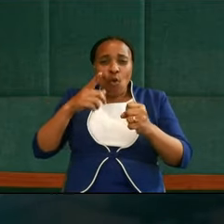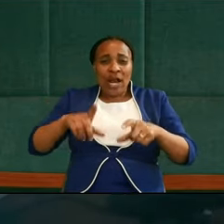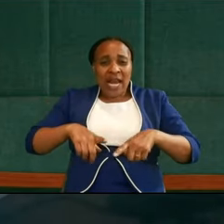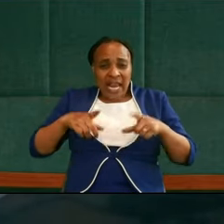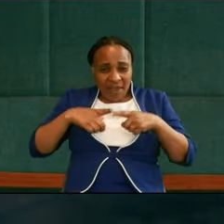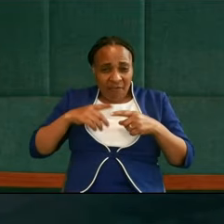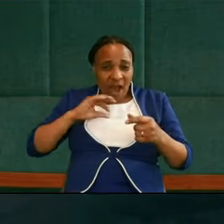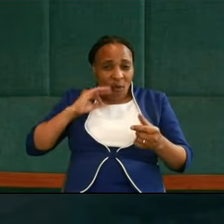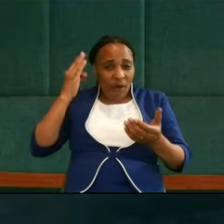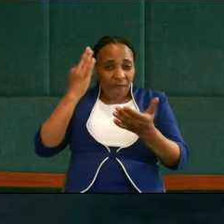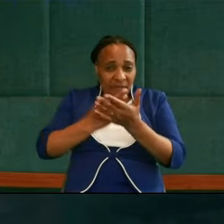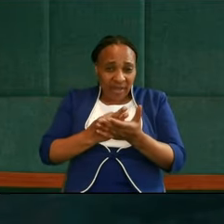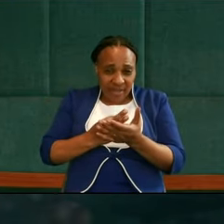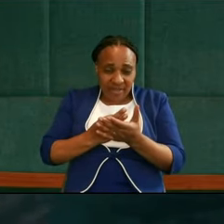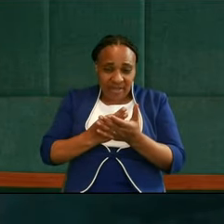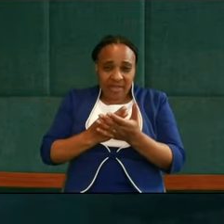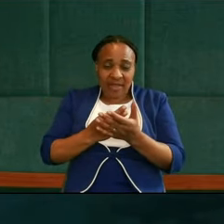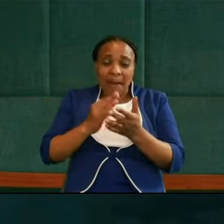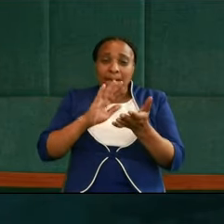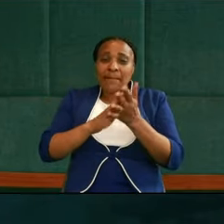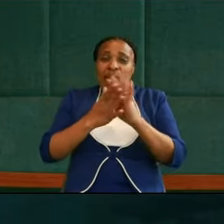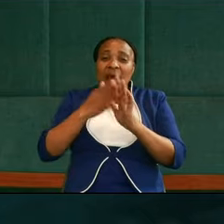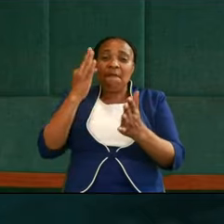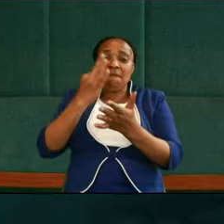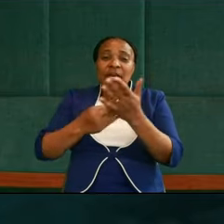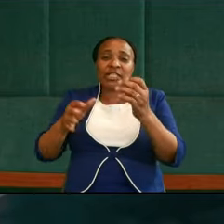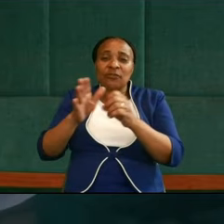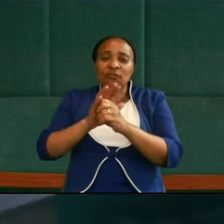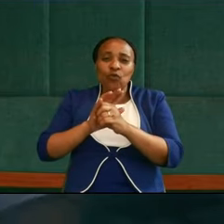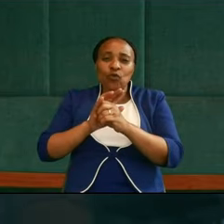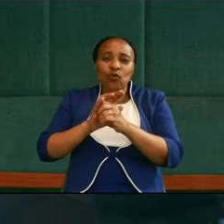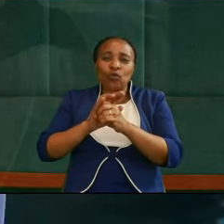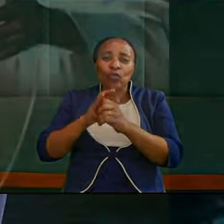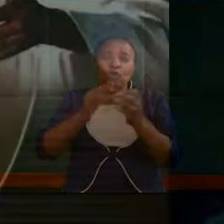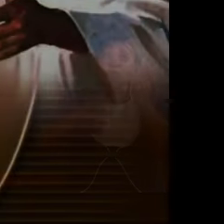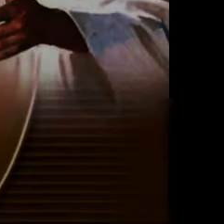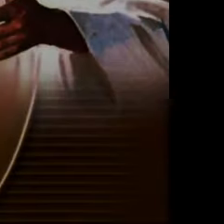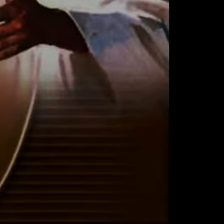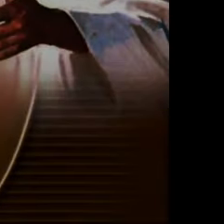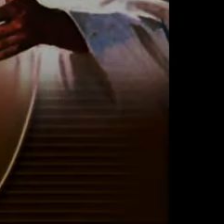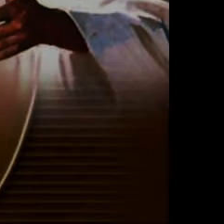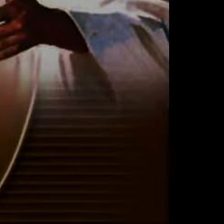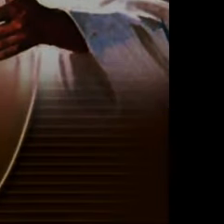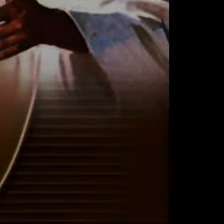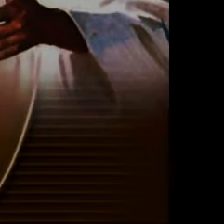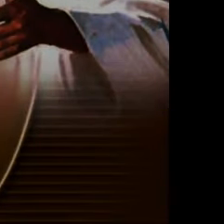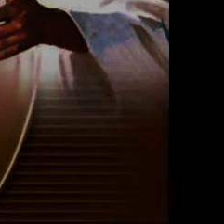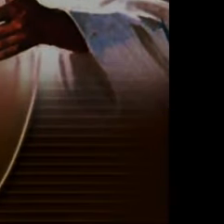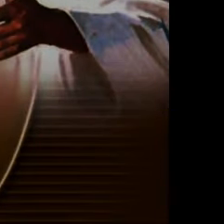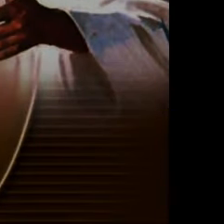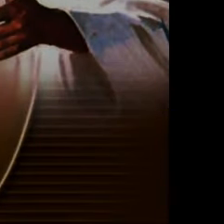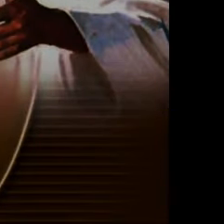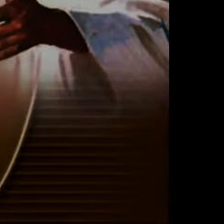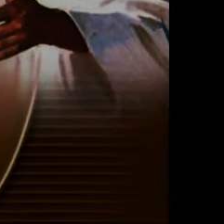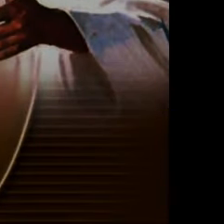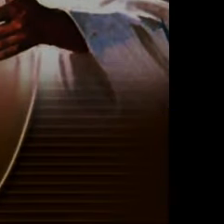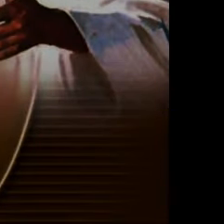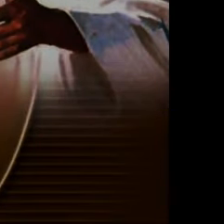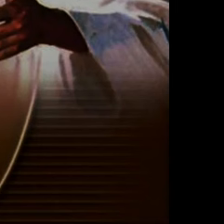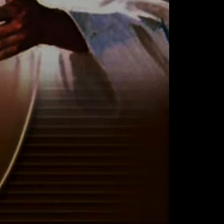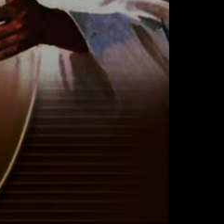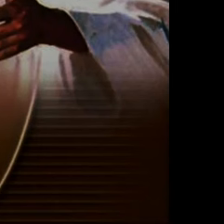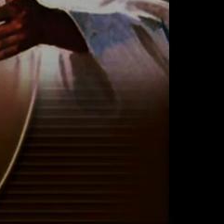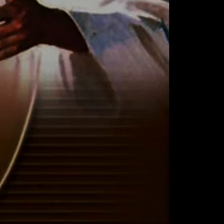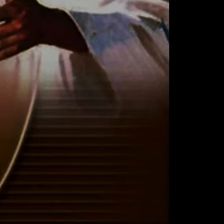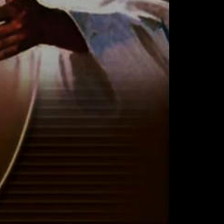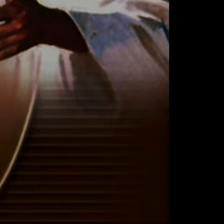We'll be faithful to God, even unto death. Revelation 2:10, be thou faithful unto death,